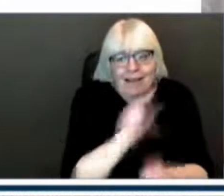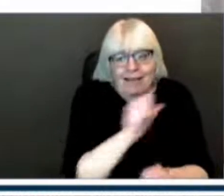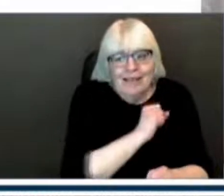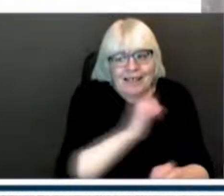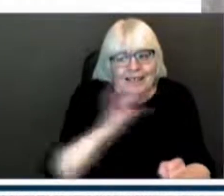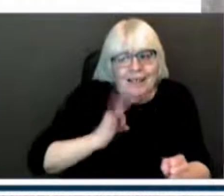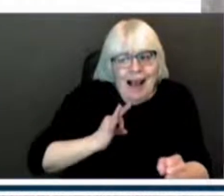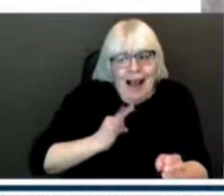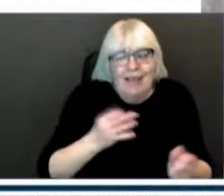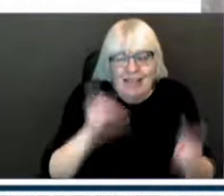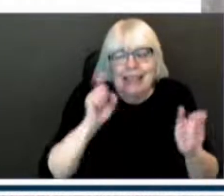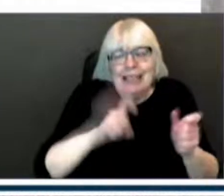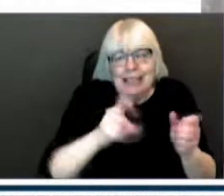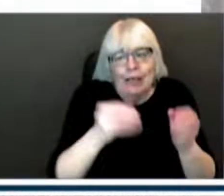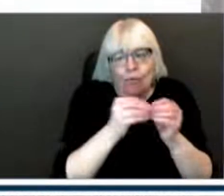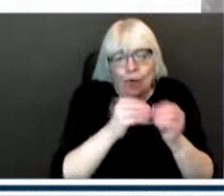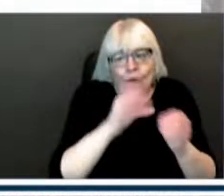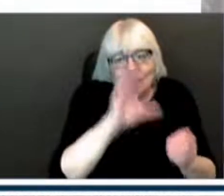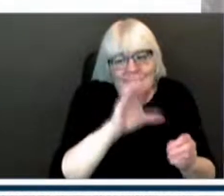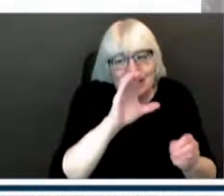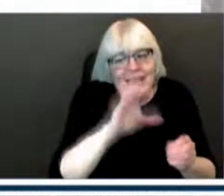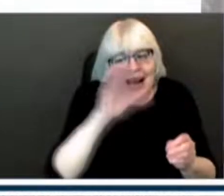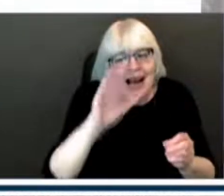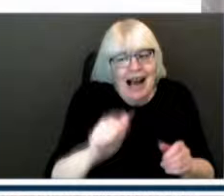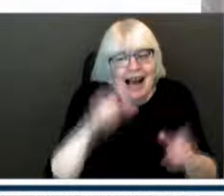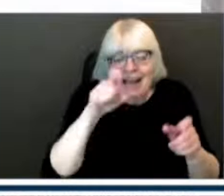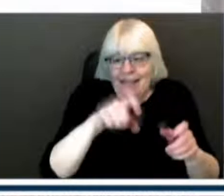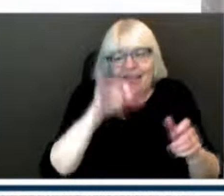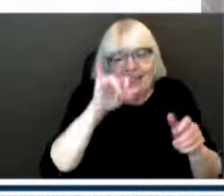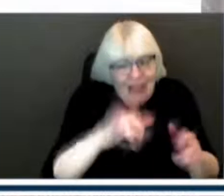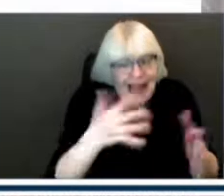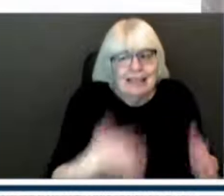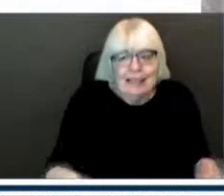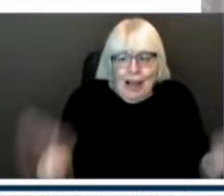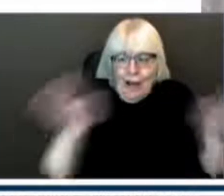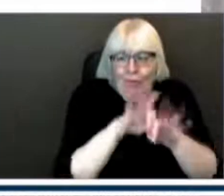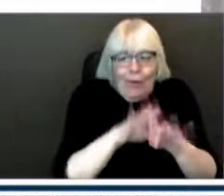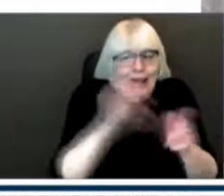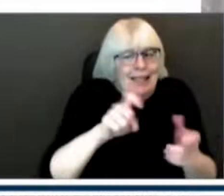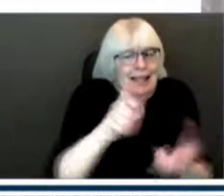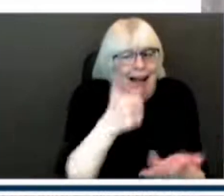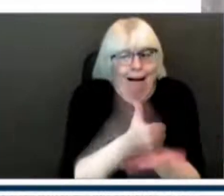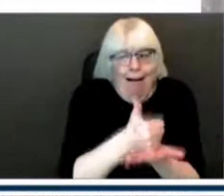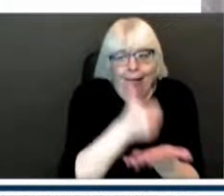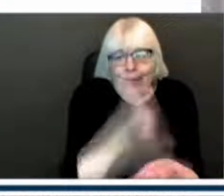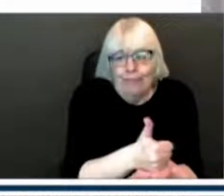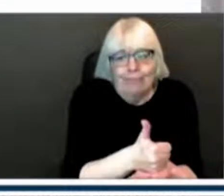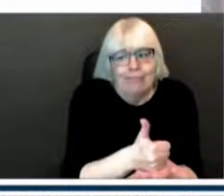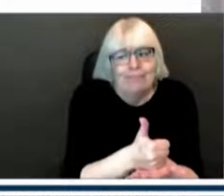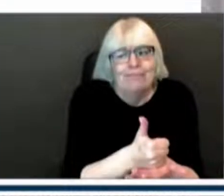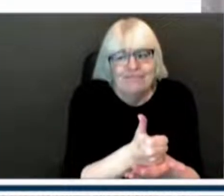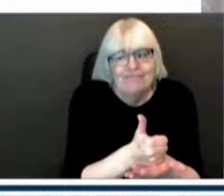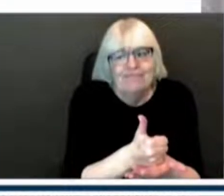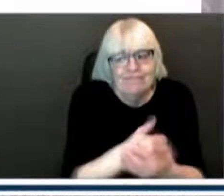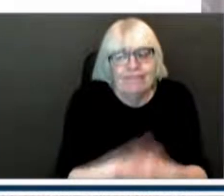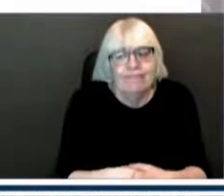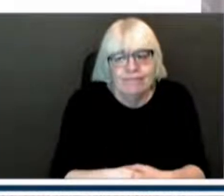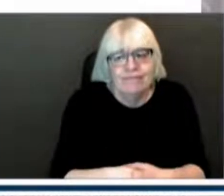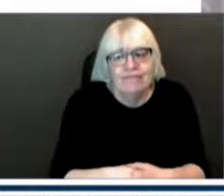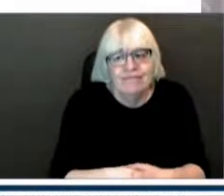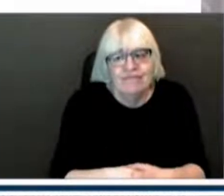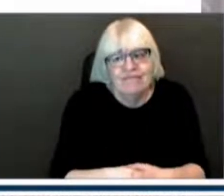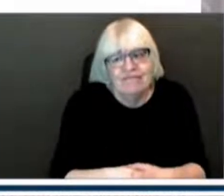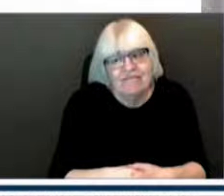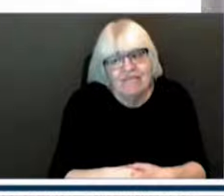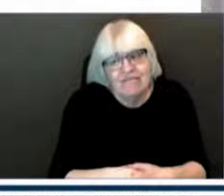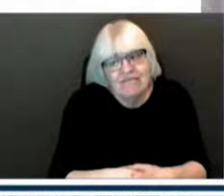in helping relieve some pressure from the hospital system. But to your point, absolutely. I mean, there's a